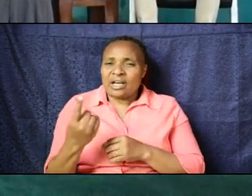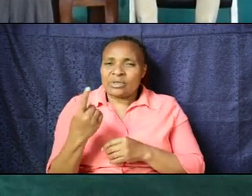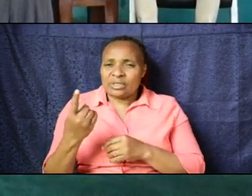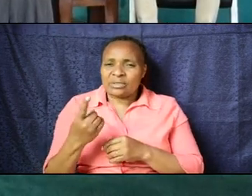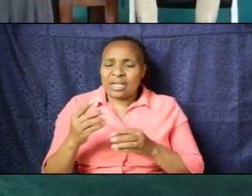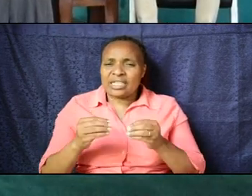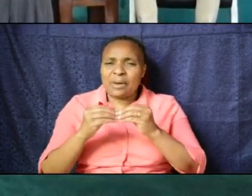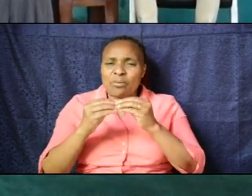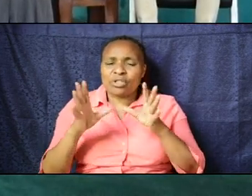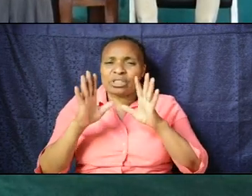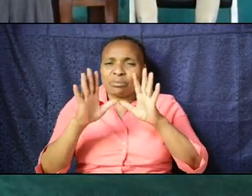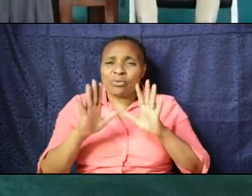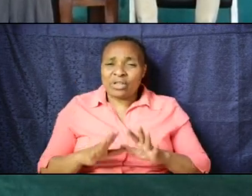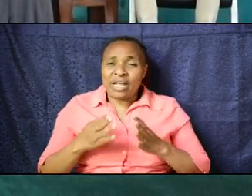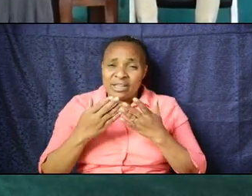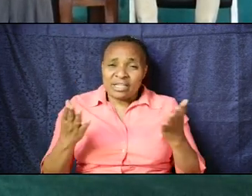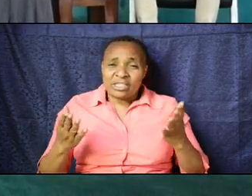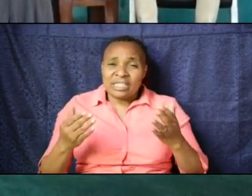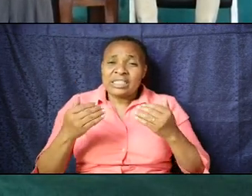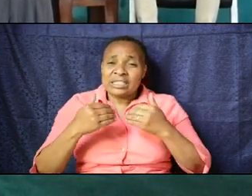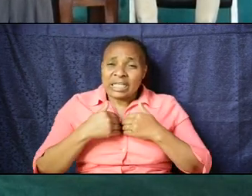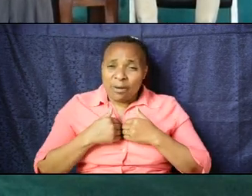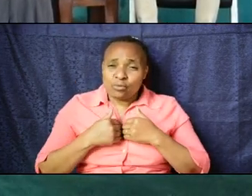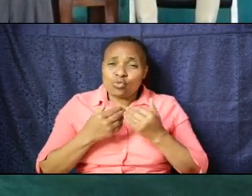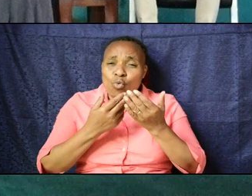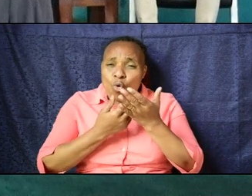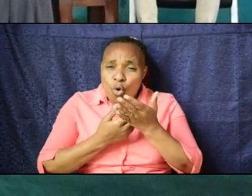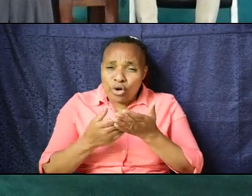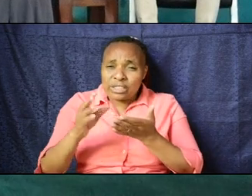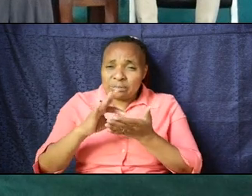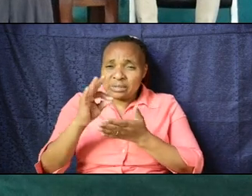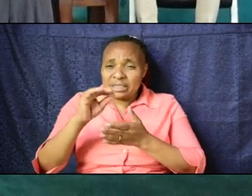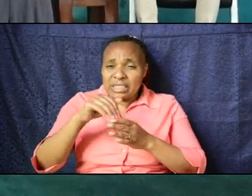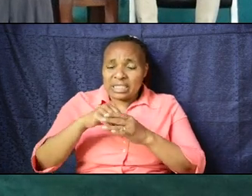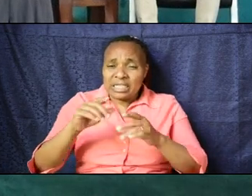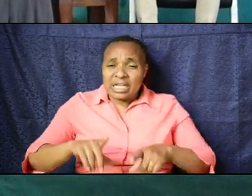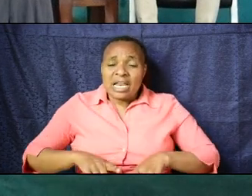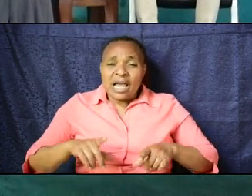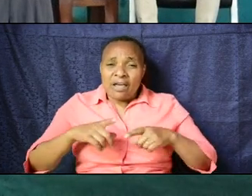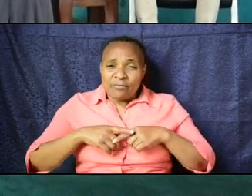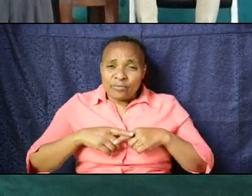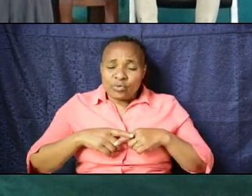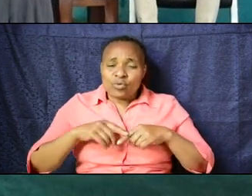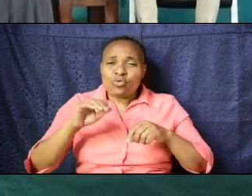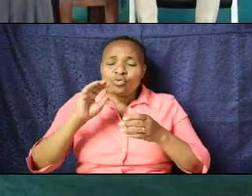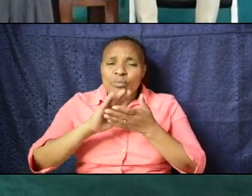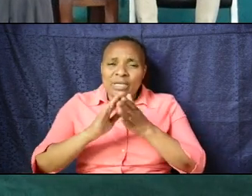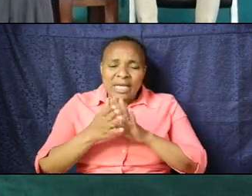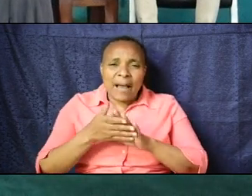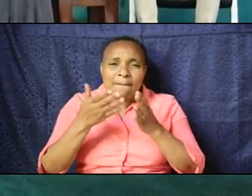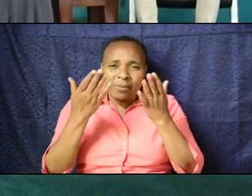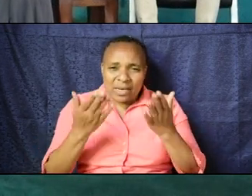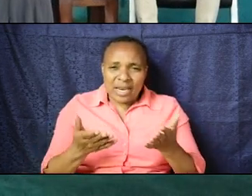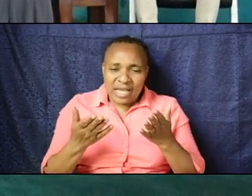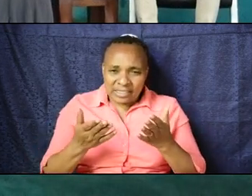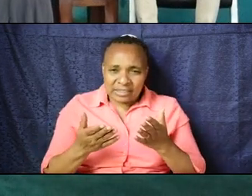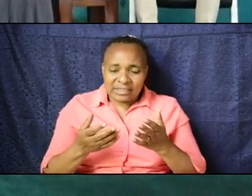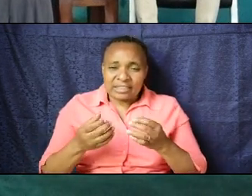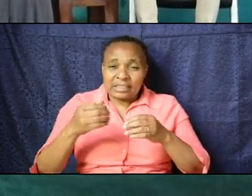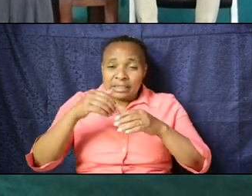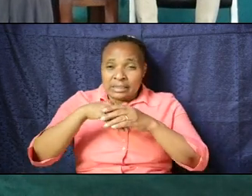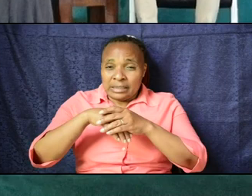the most important thing here is to have the Holy Spirit in your life so you can be light to those in the